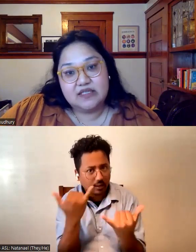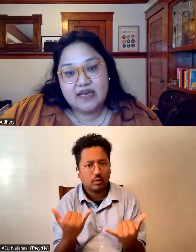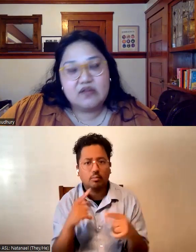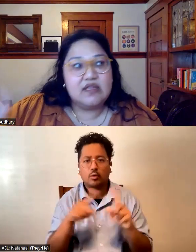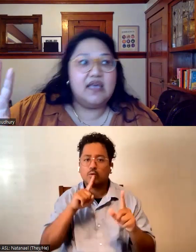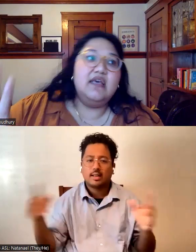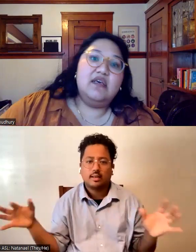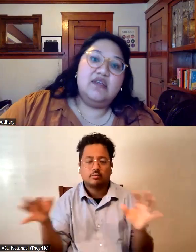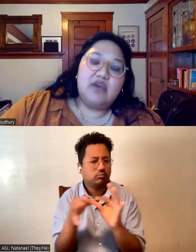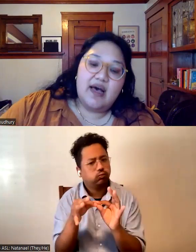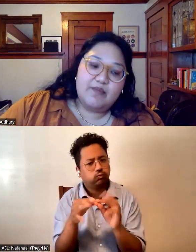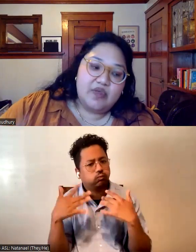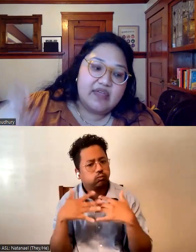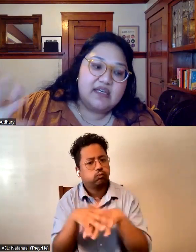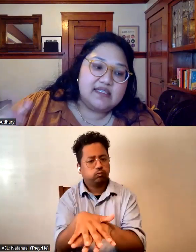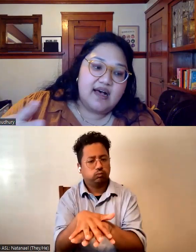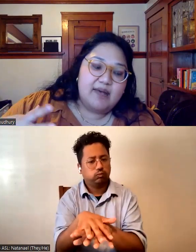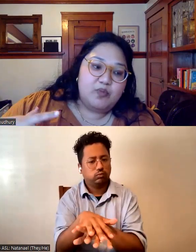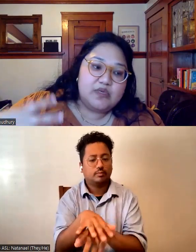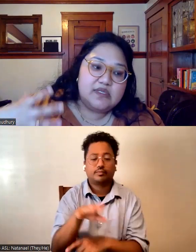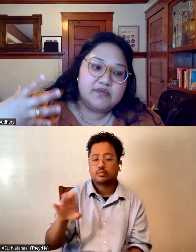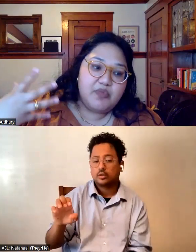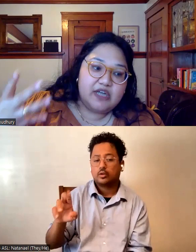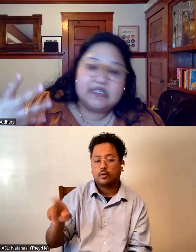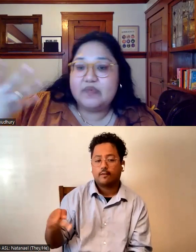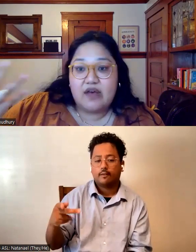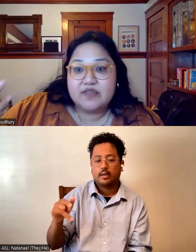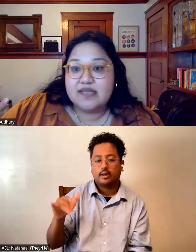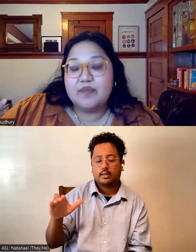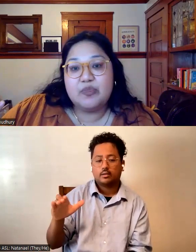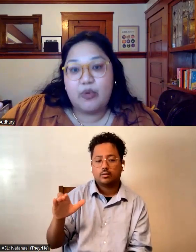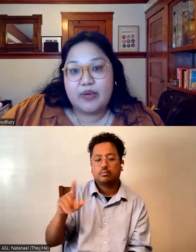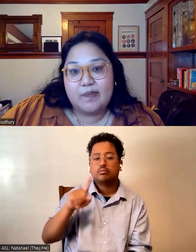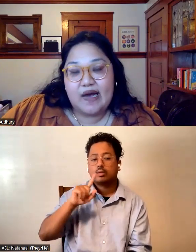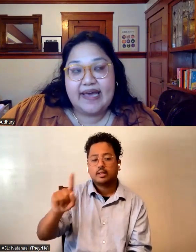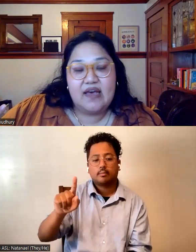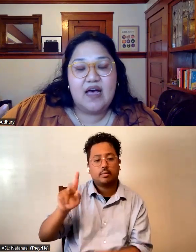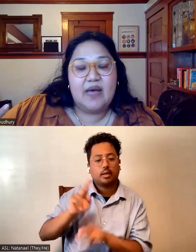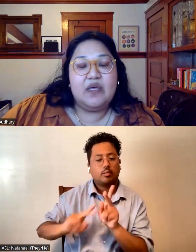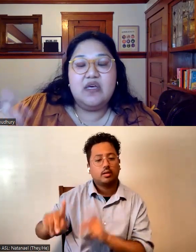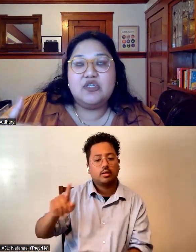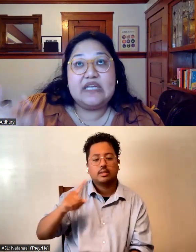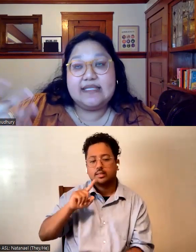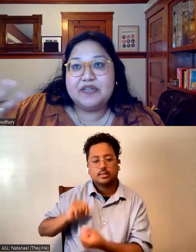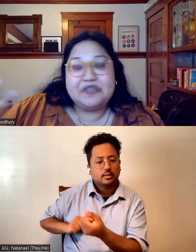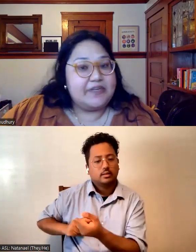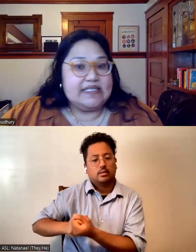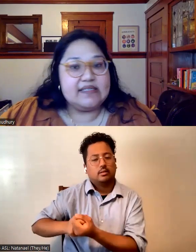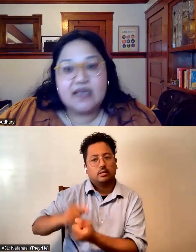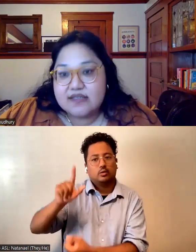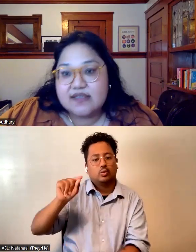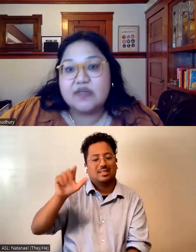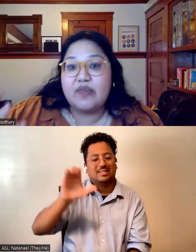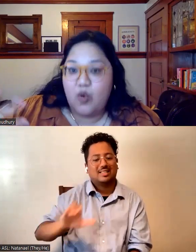deeply entangled. Like euthenics was the project that was oftentimes supported by 20th century